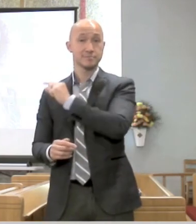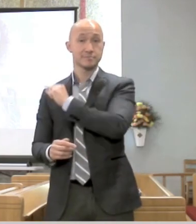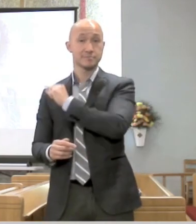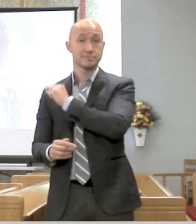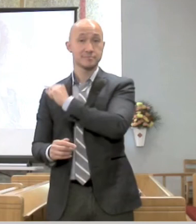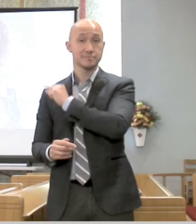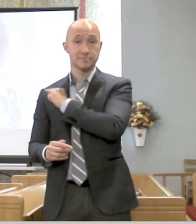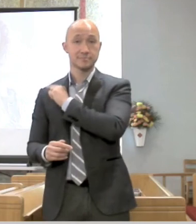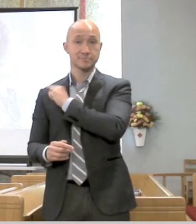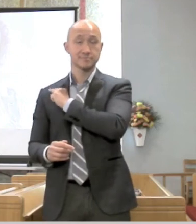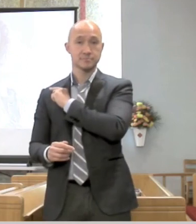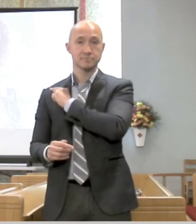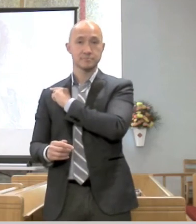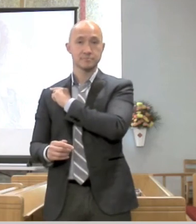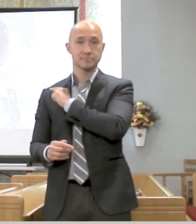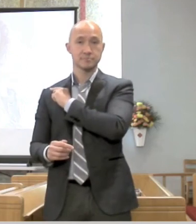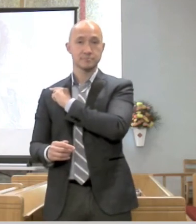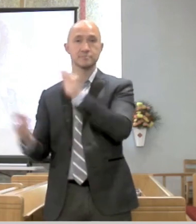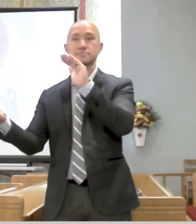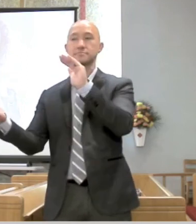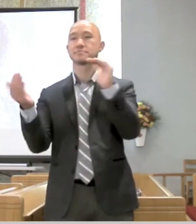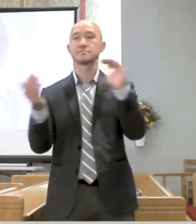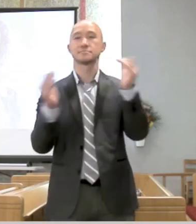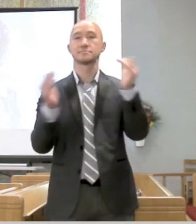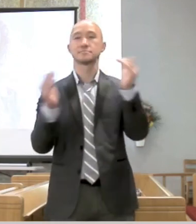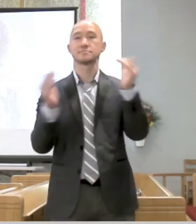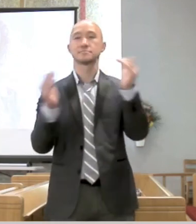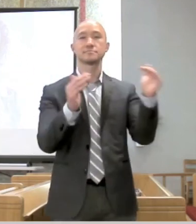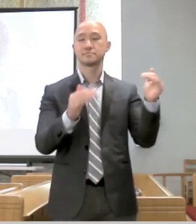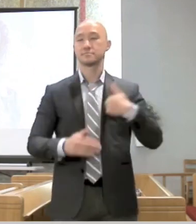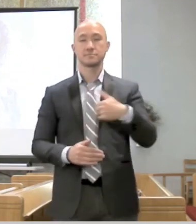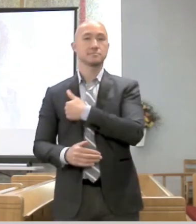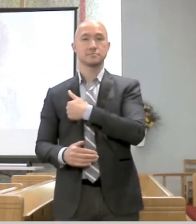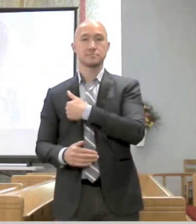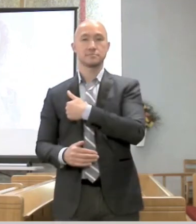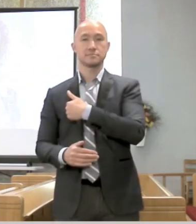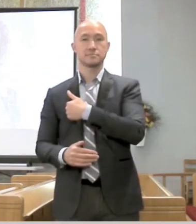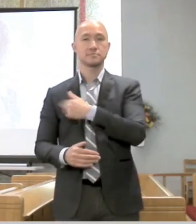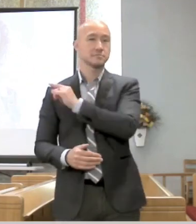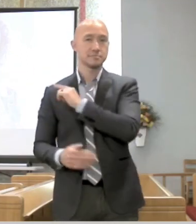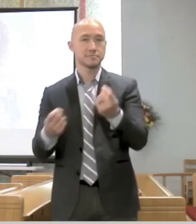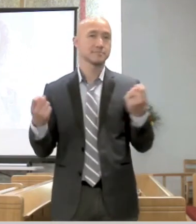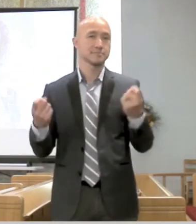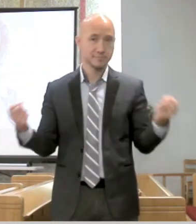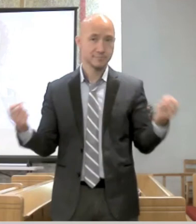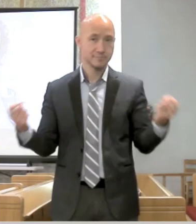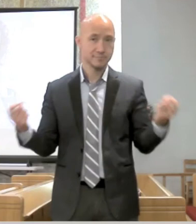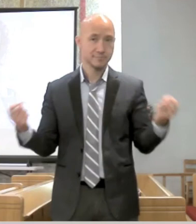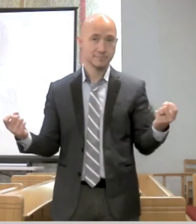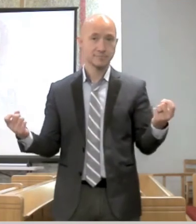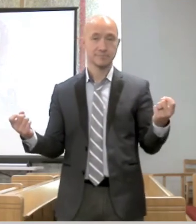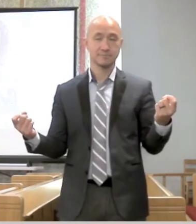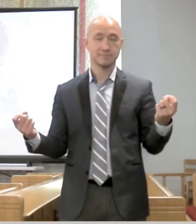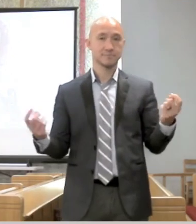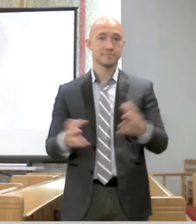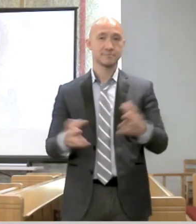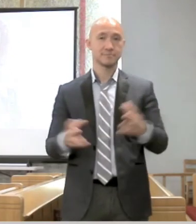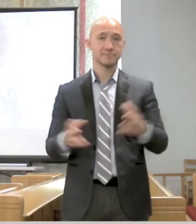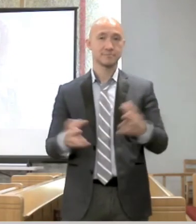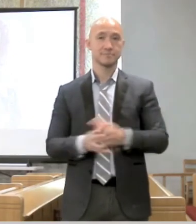that Barabbas. We are the guilty ones. We're the ones that should have been condemned. We're the ones that should have been picked